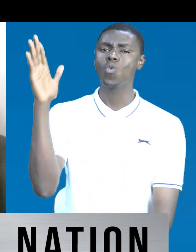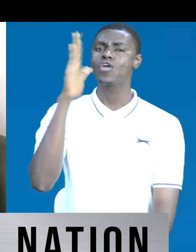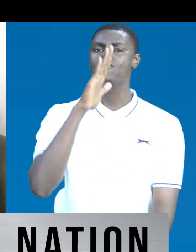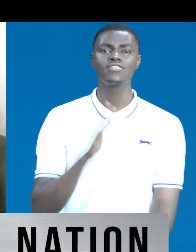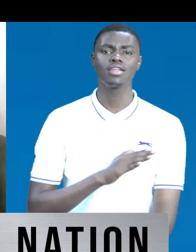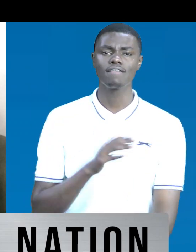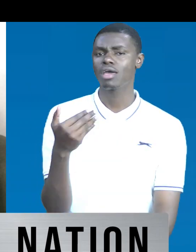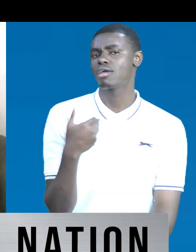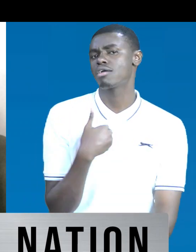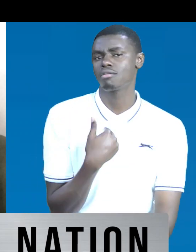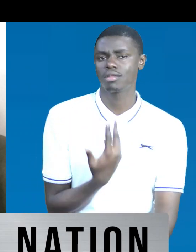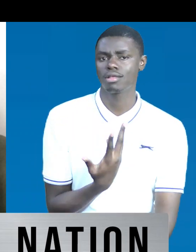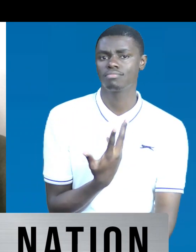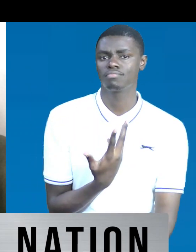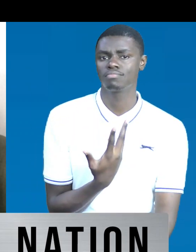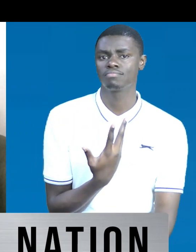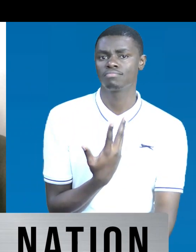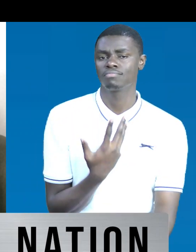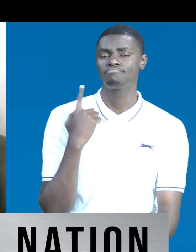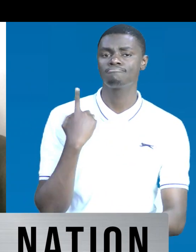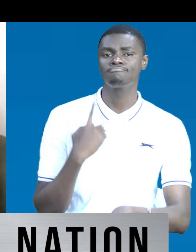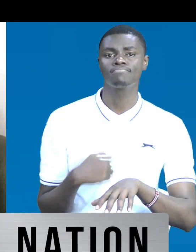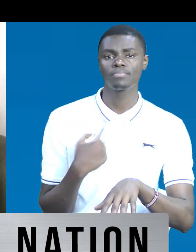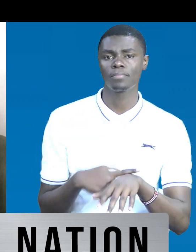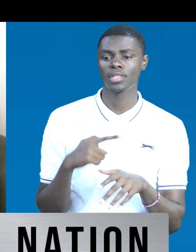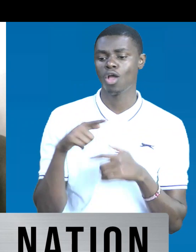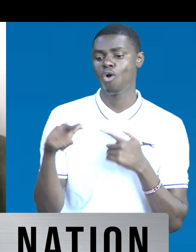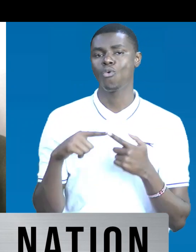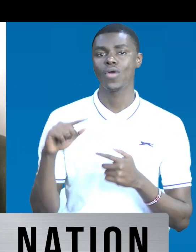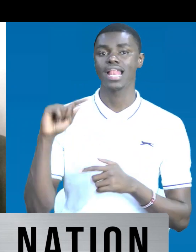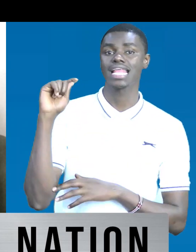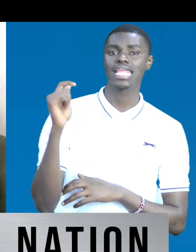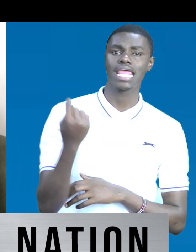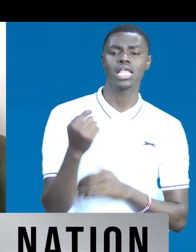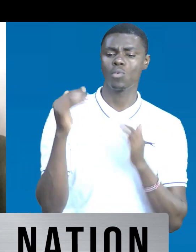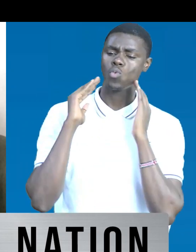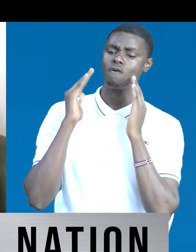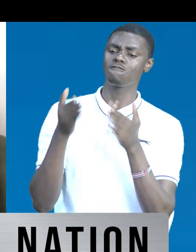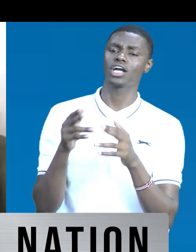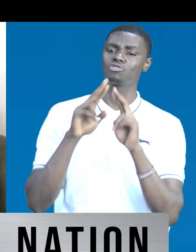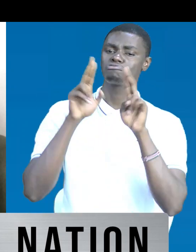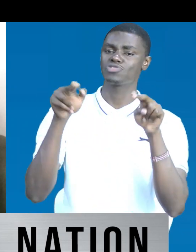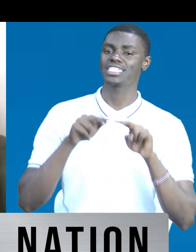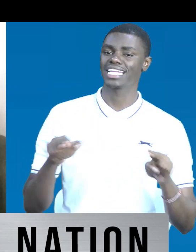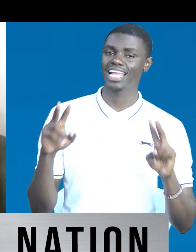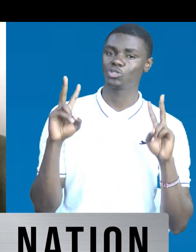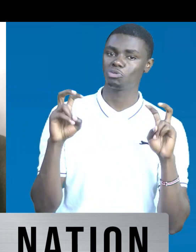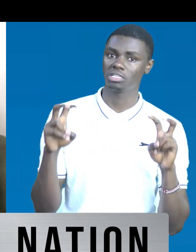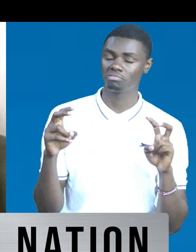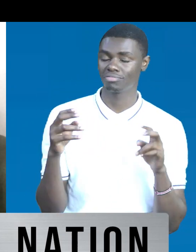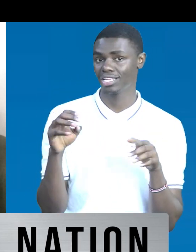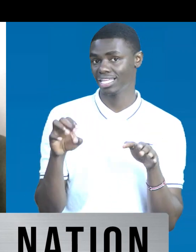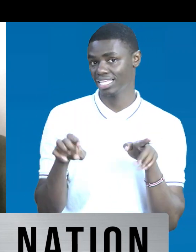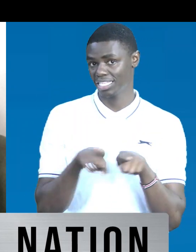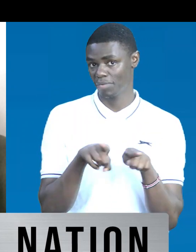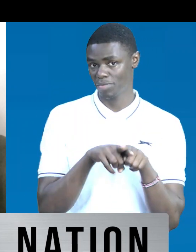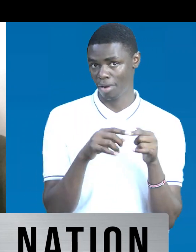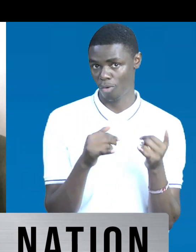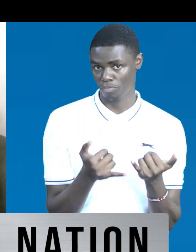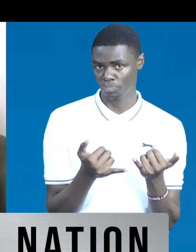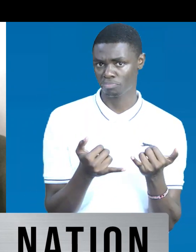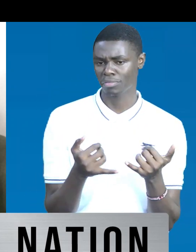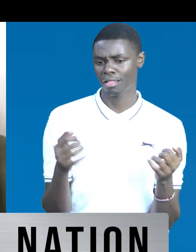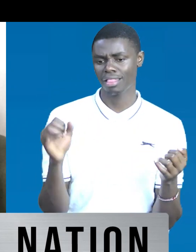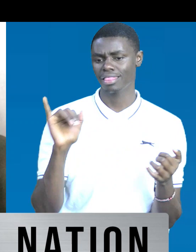had a time when Kenyans were so keen on international issues like now.